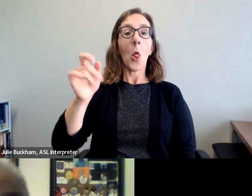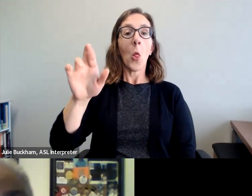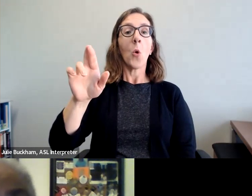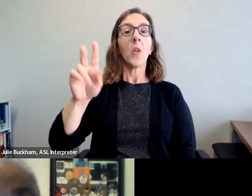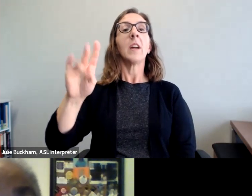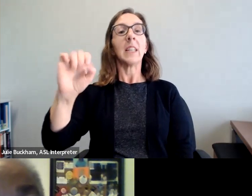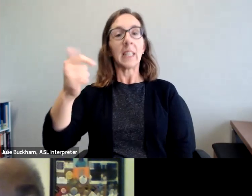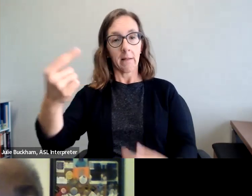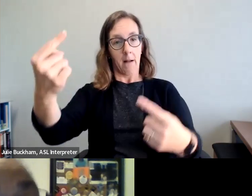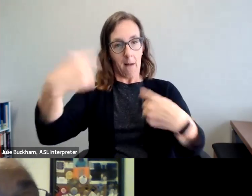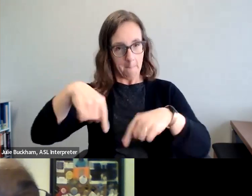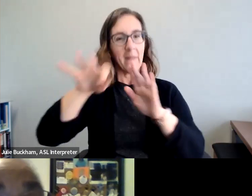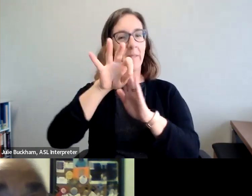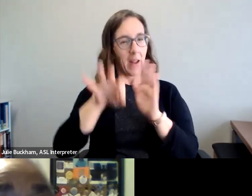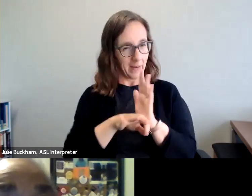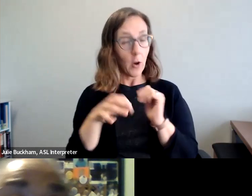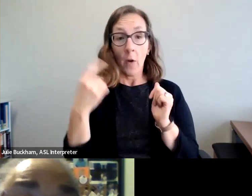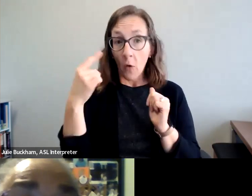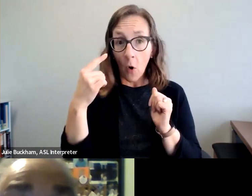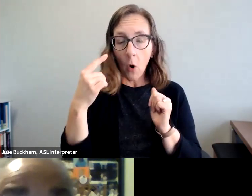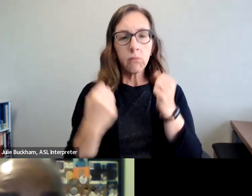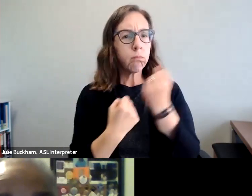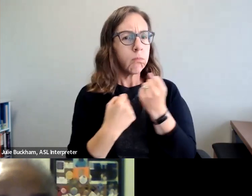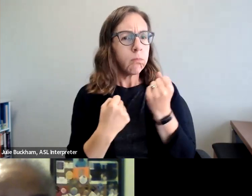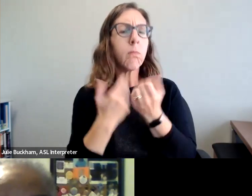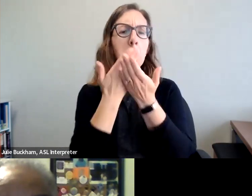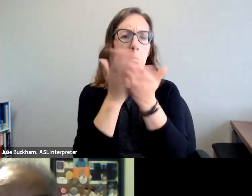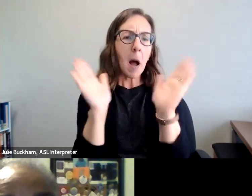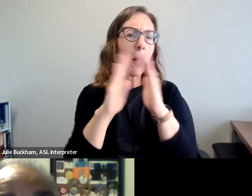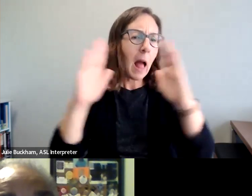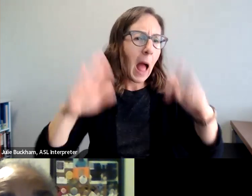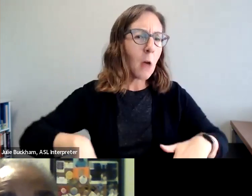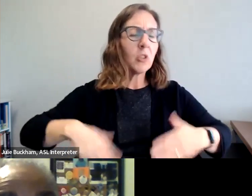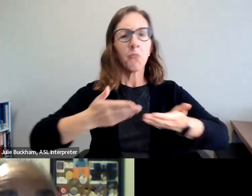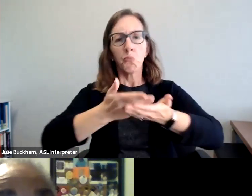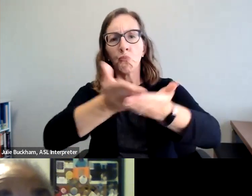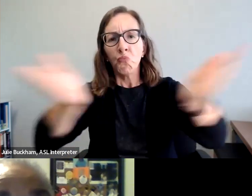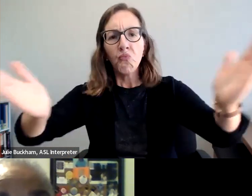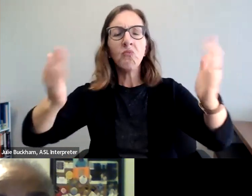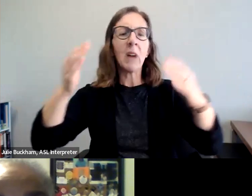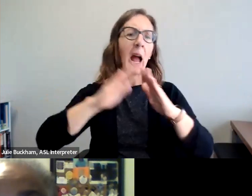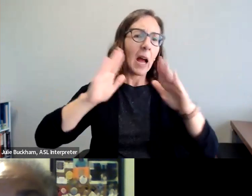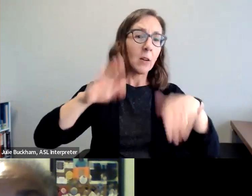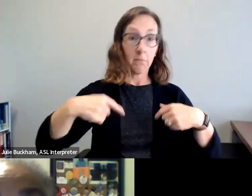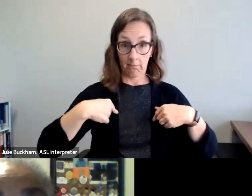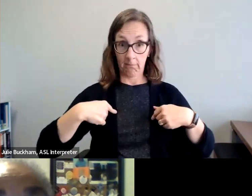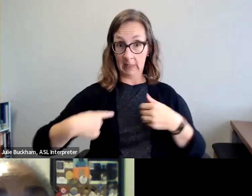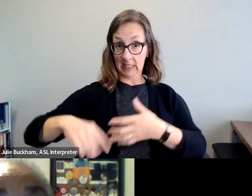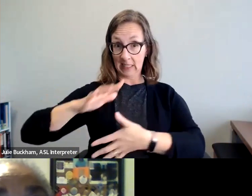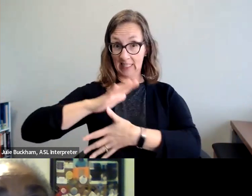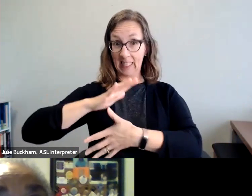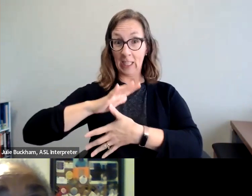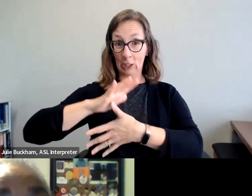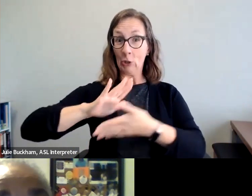do advocacy on public housing, open housing. And I was a senior and